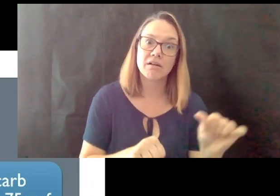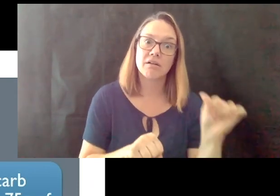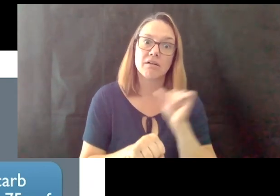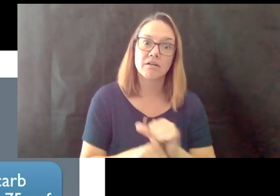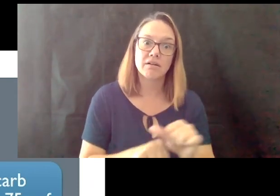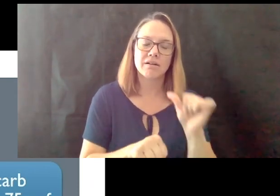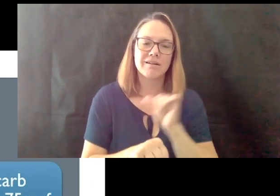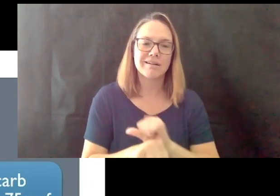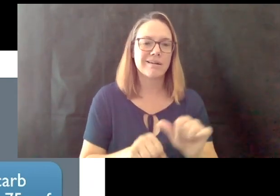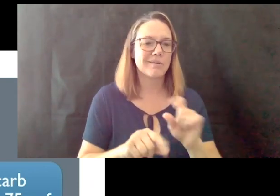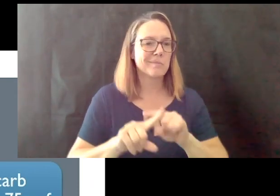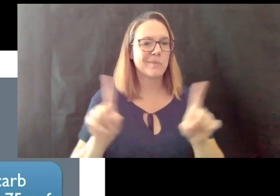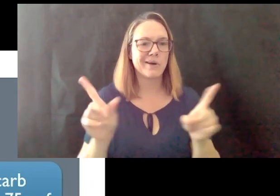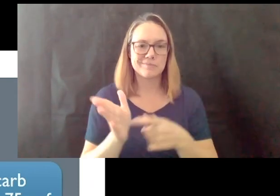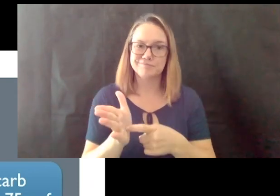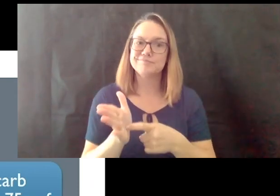work.